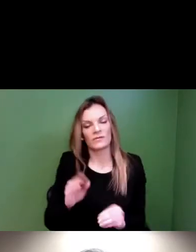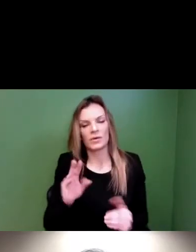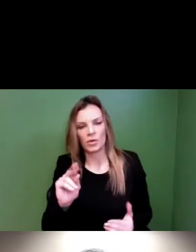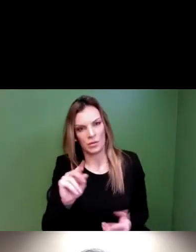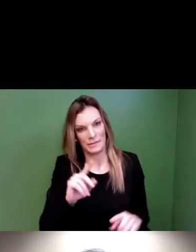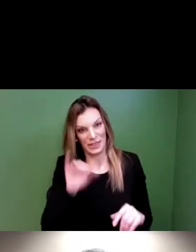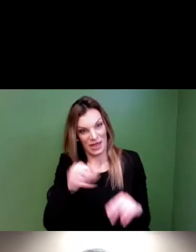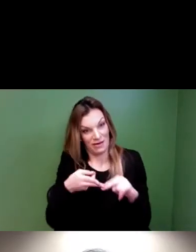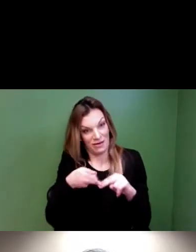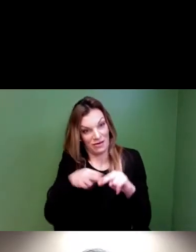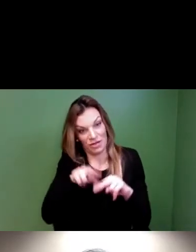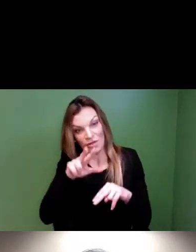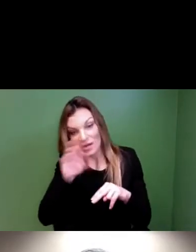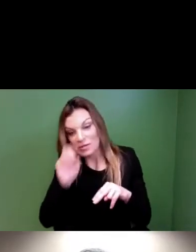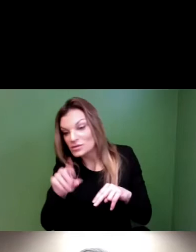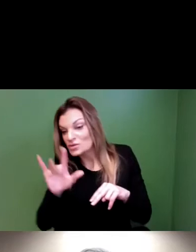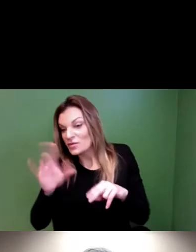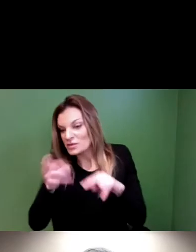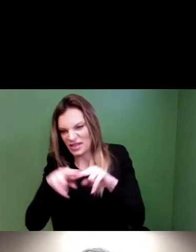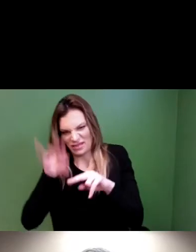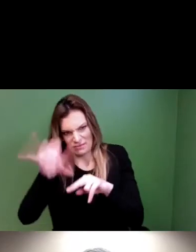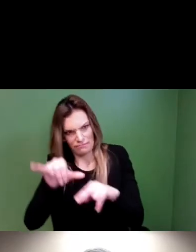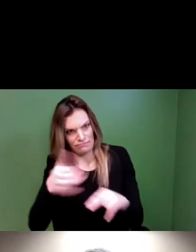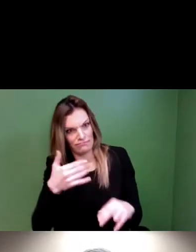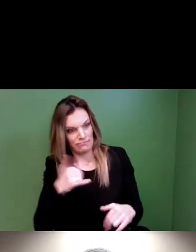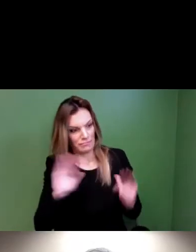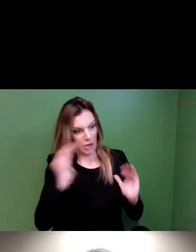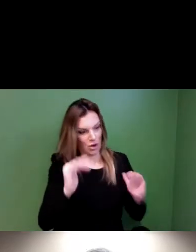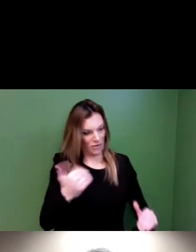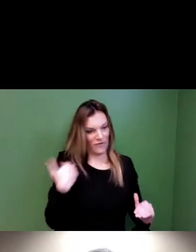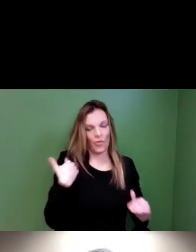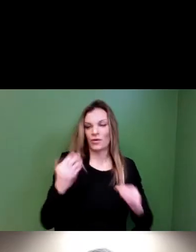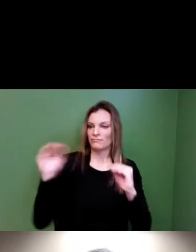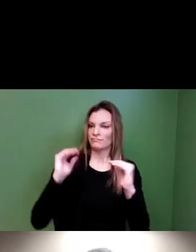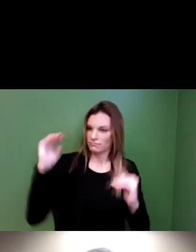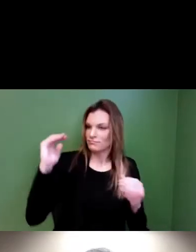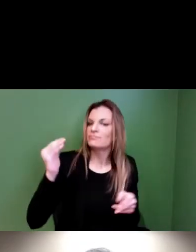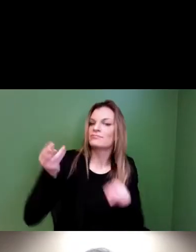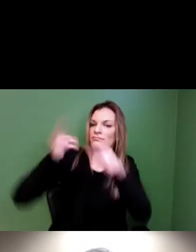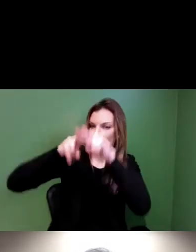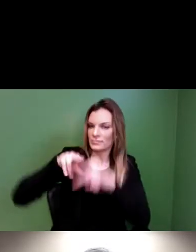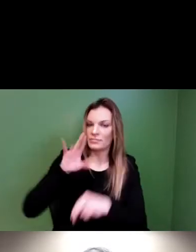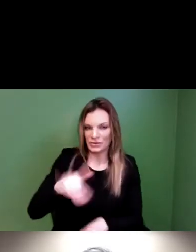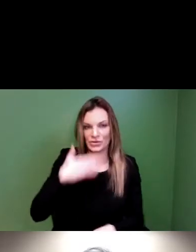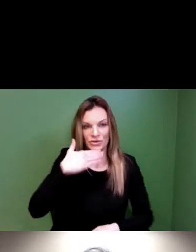increases in usage of the affected arm. That's going to be very helpful for any kind of work productivity.